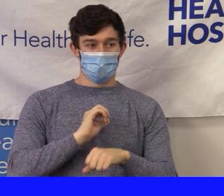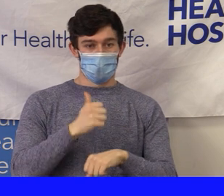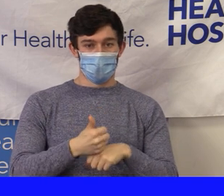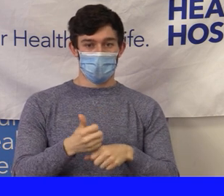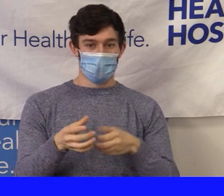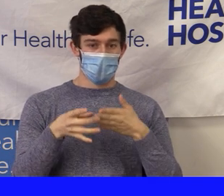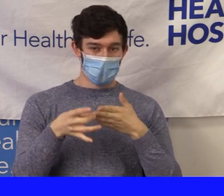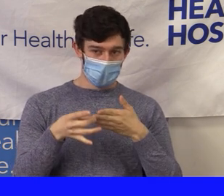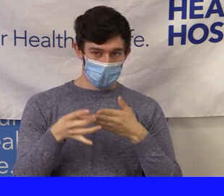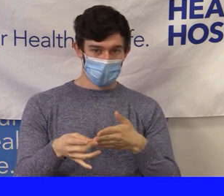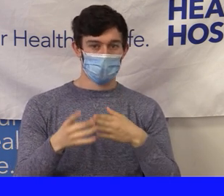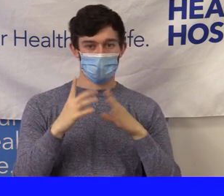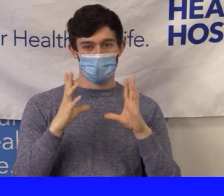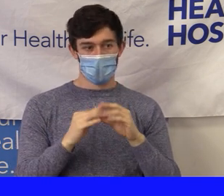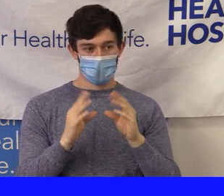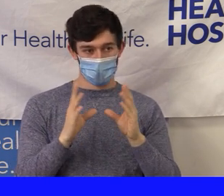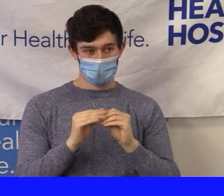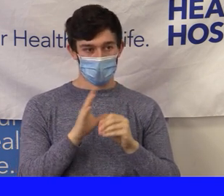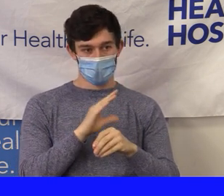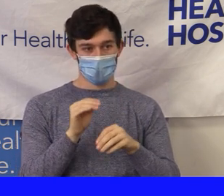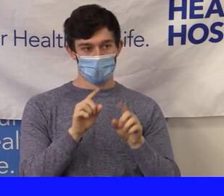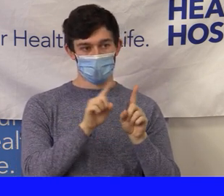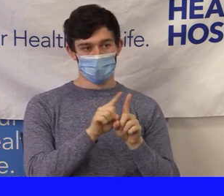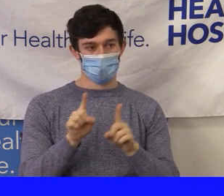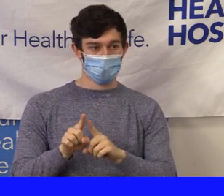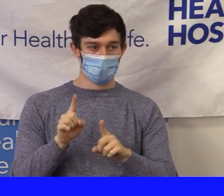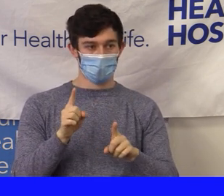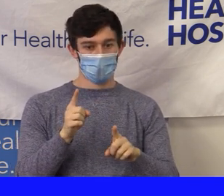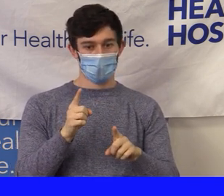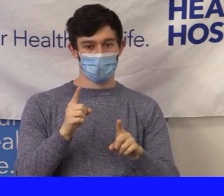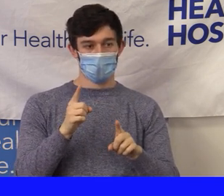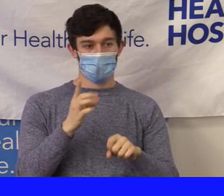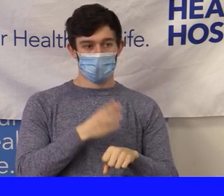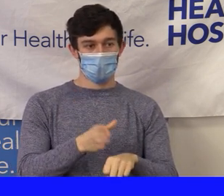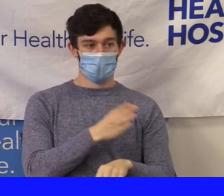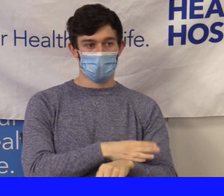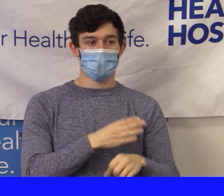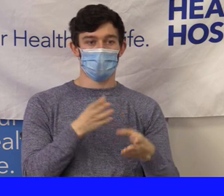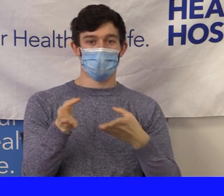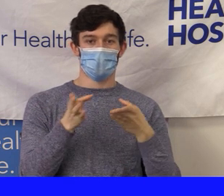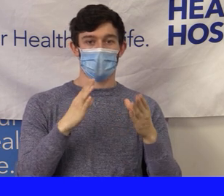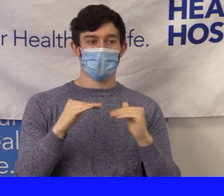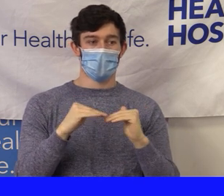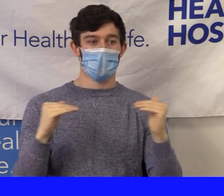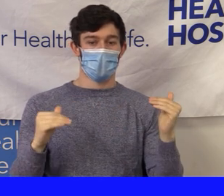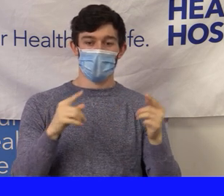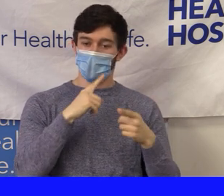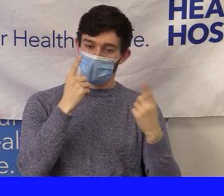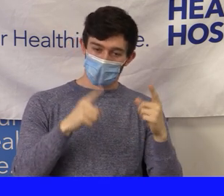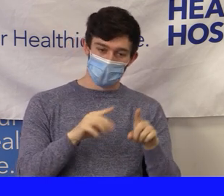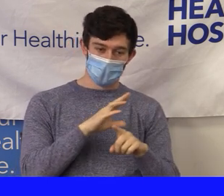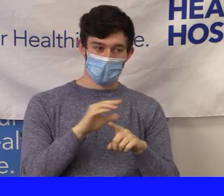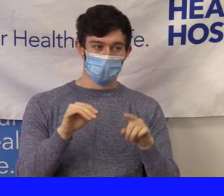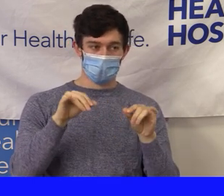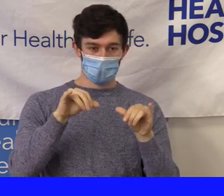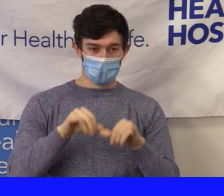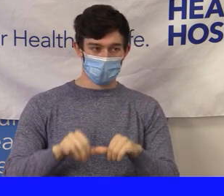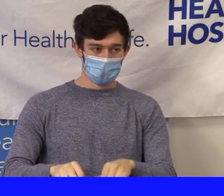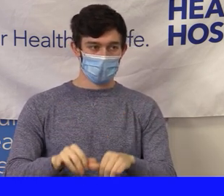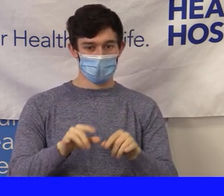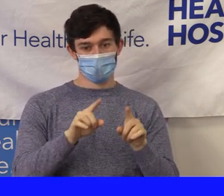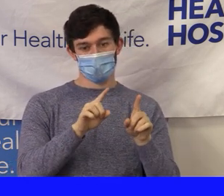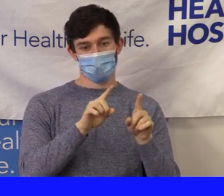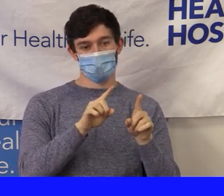leadership meetings, and also enhanced service level agreements and metrics, as